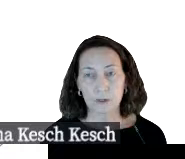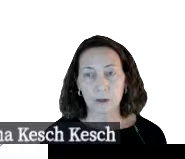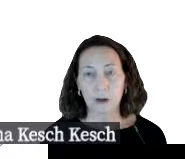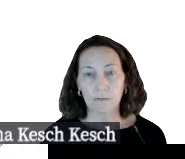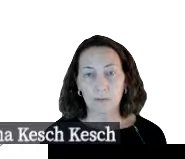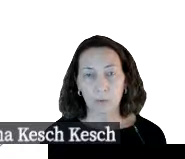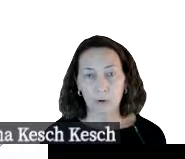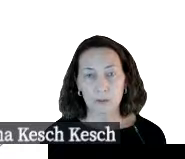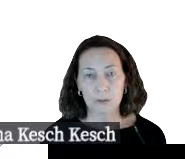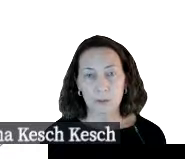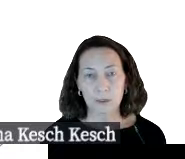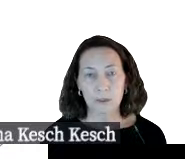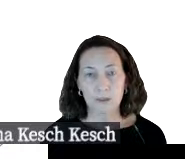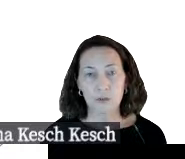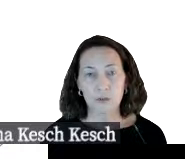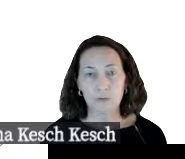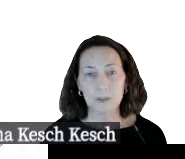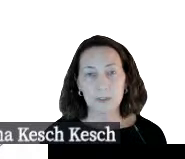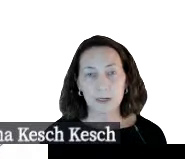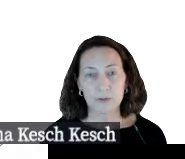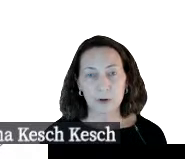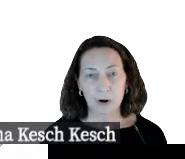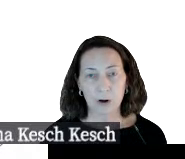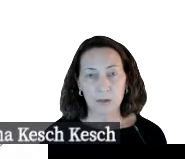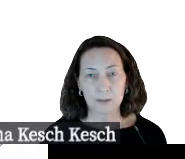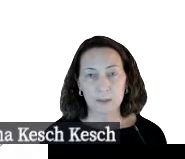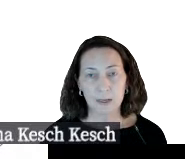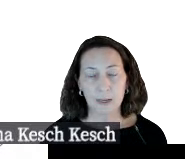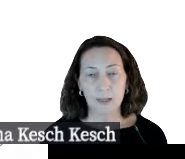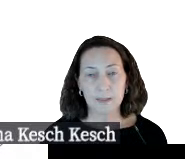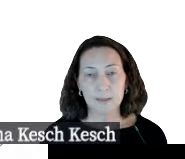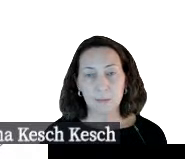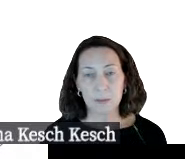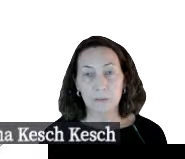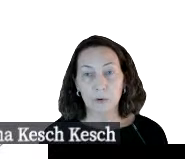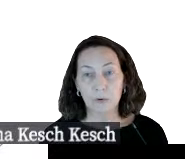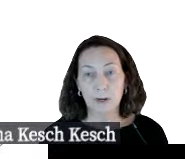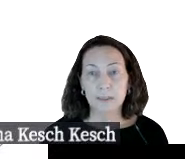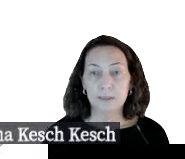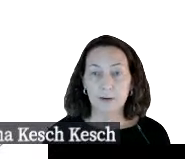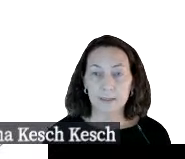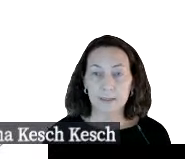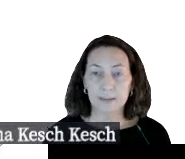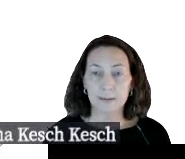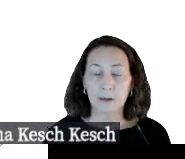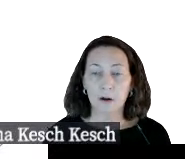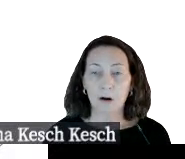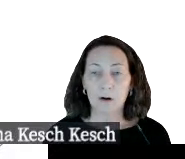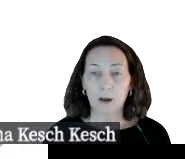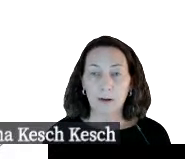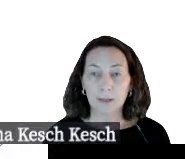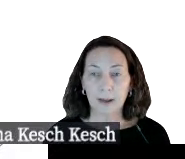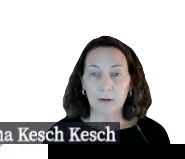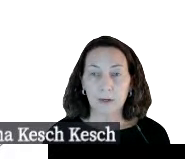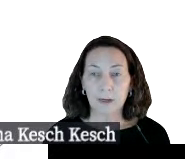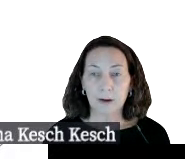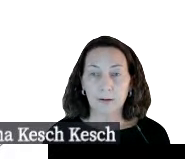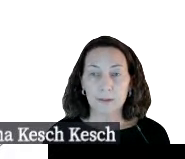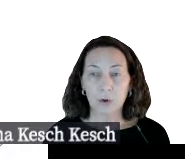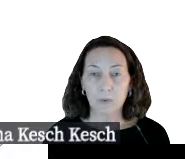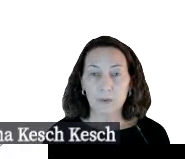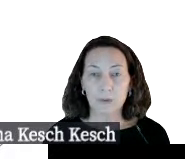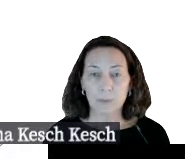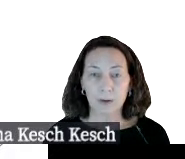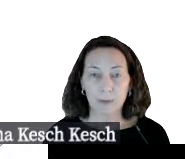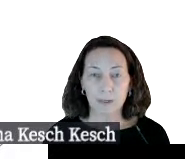scooters, hoverboards, children's electric cars, and similar motorized devices are not allowed in